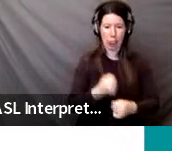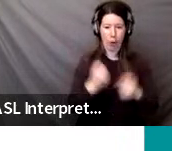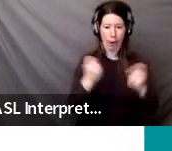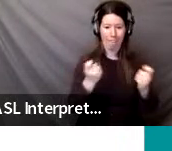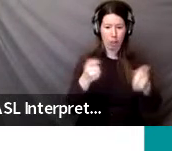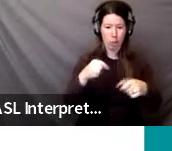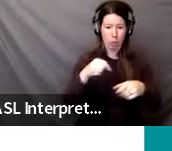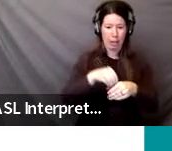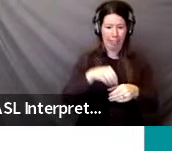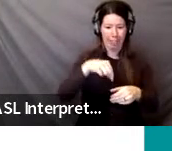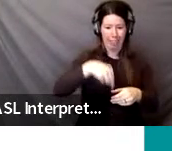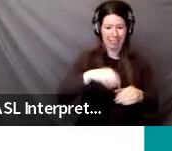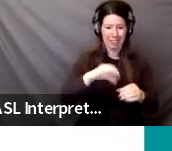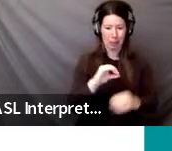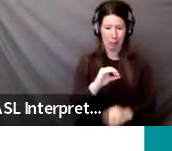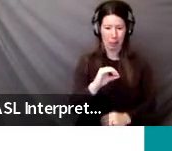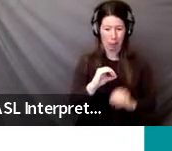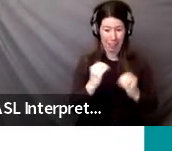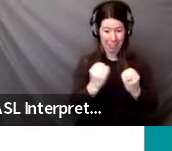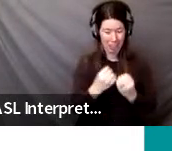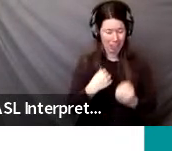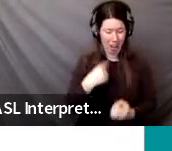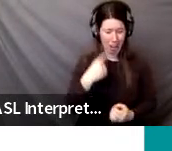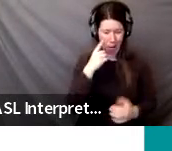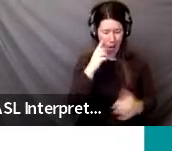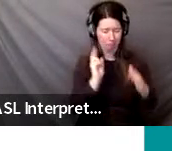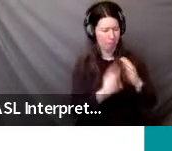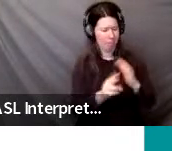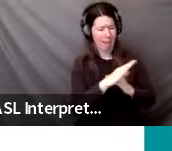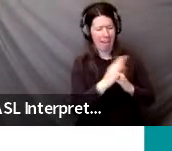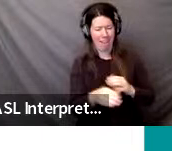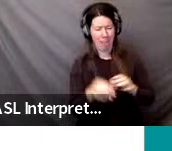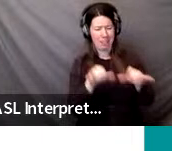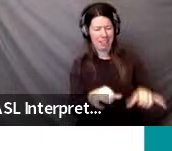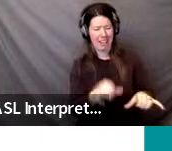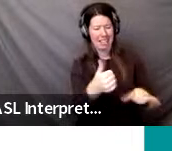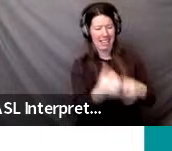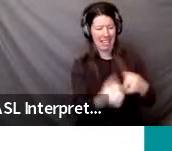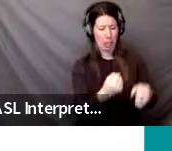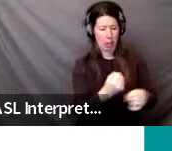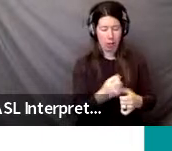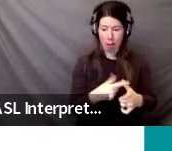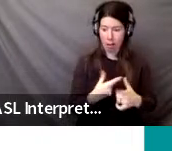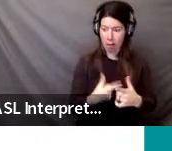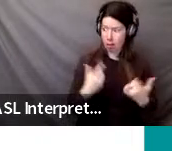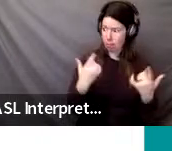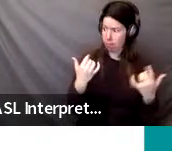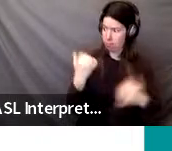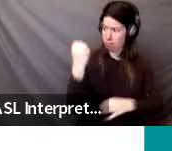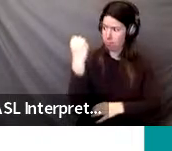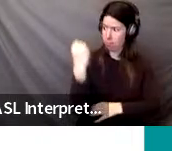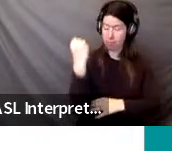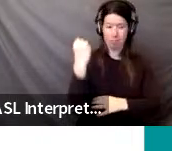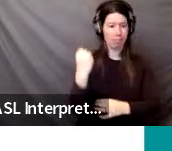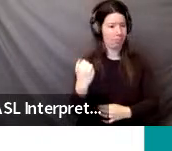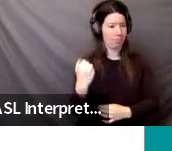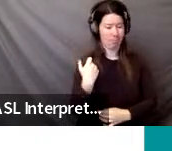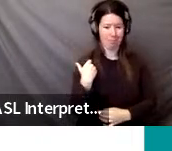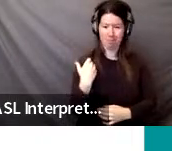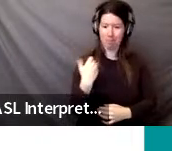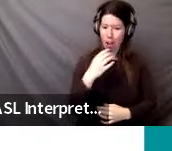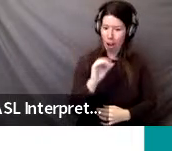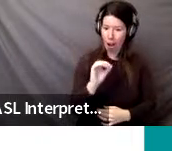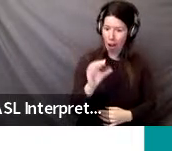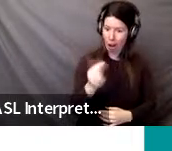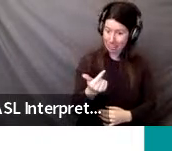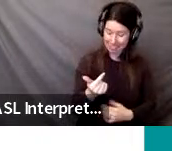organization, never thinking I would ever be here for 10 years, but I hit 10 years last August and working on my